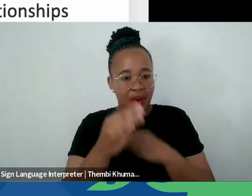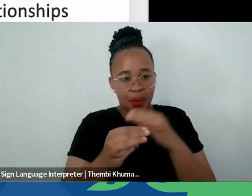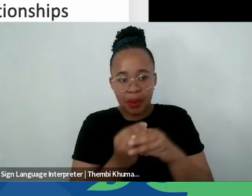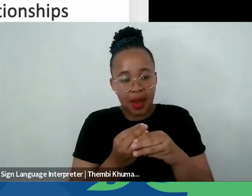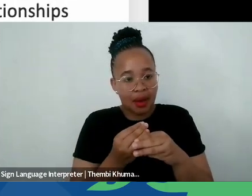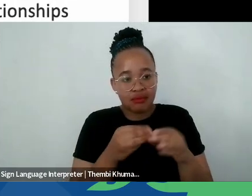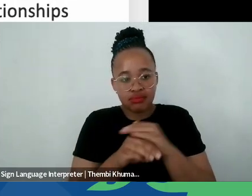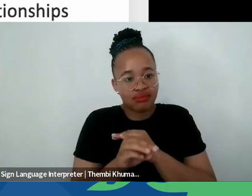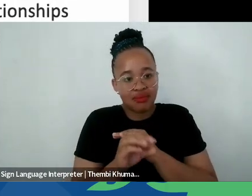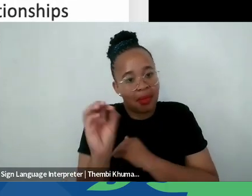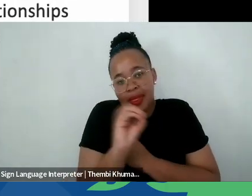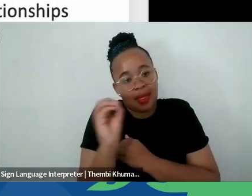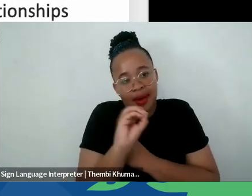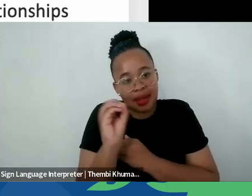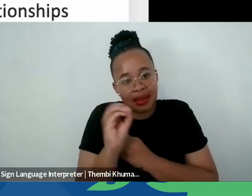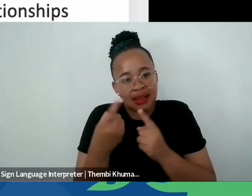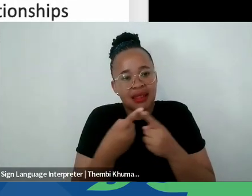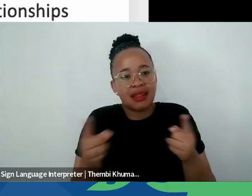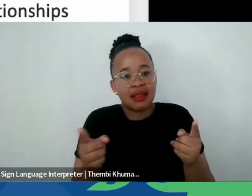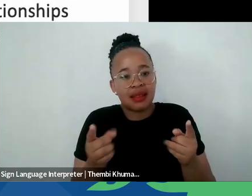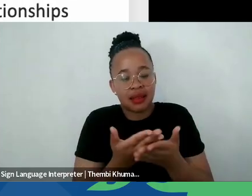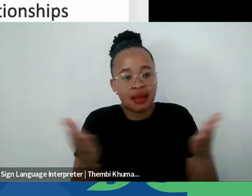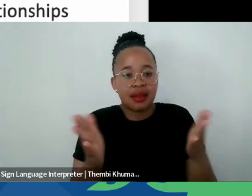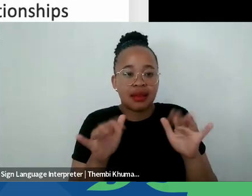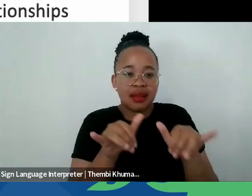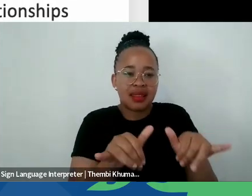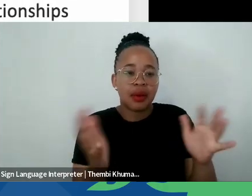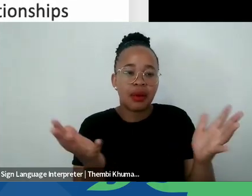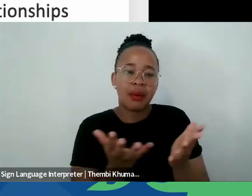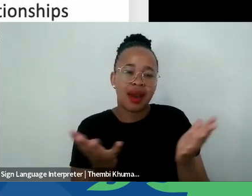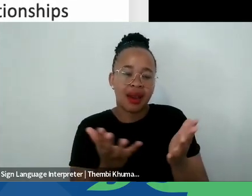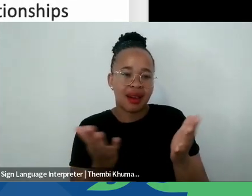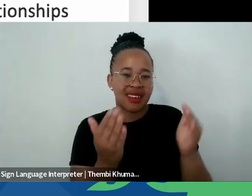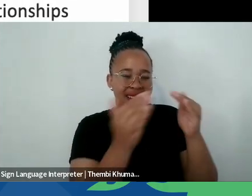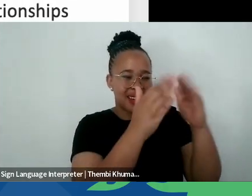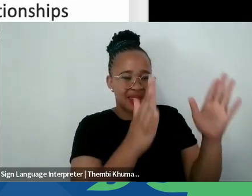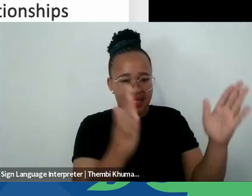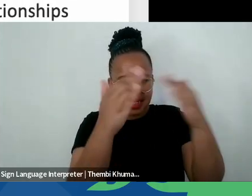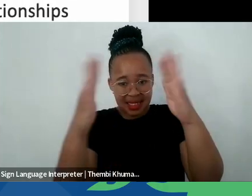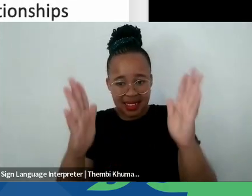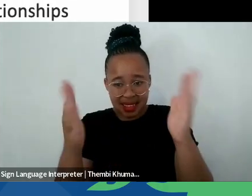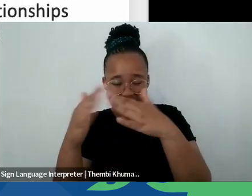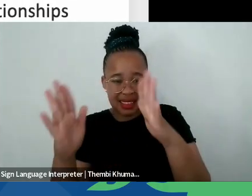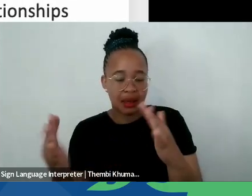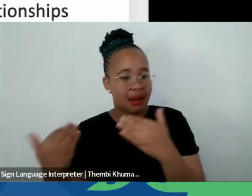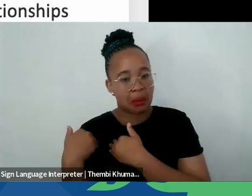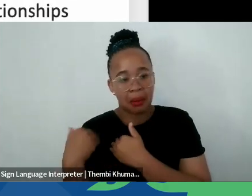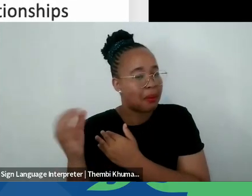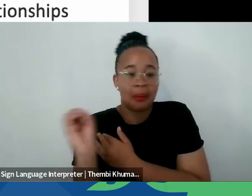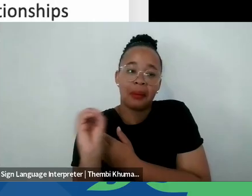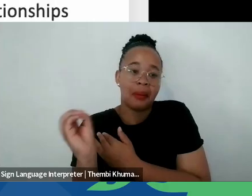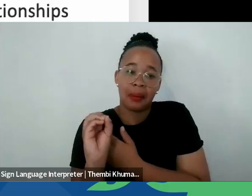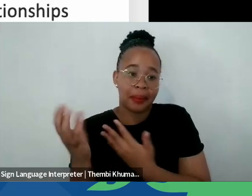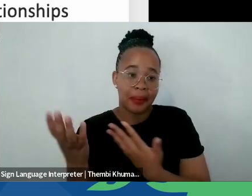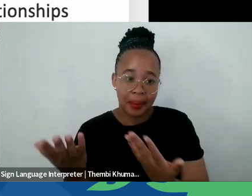in informal and insecure arrangements. By far, I think about